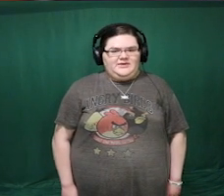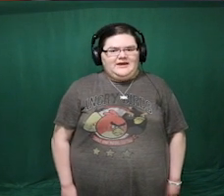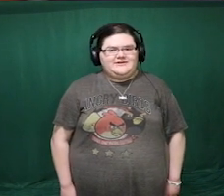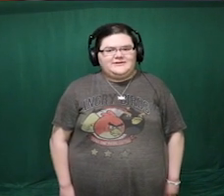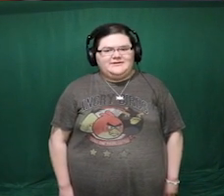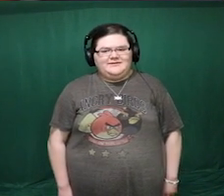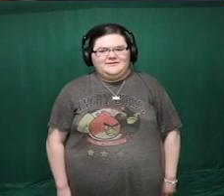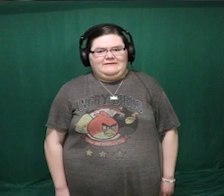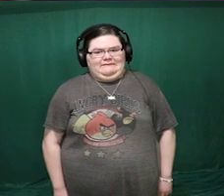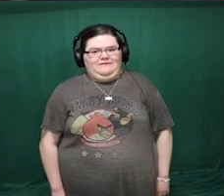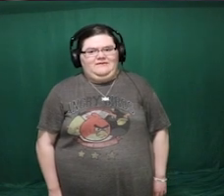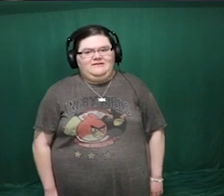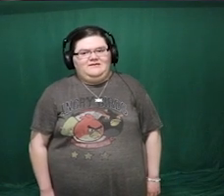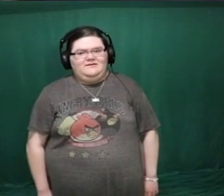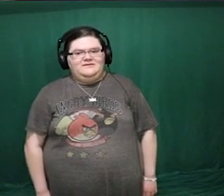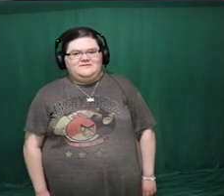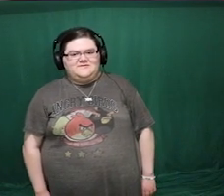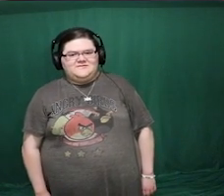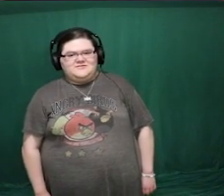X.